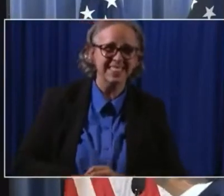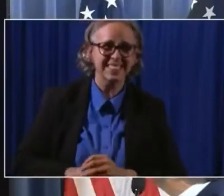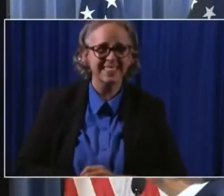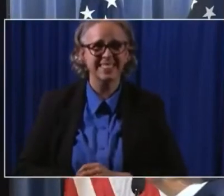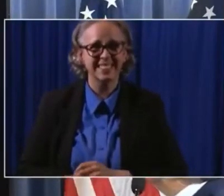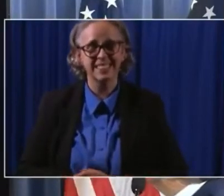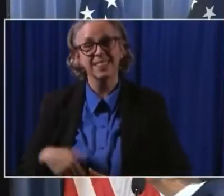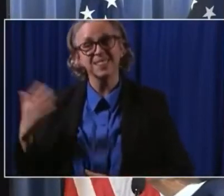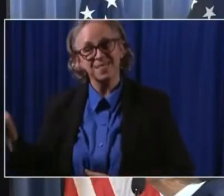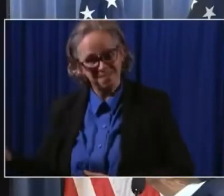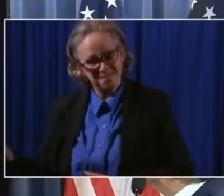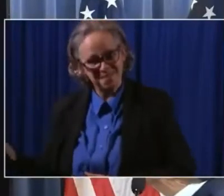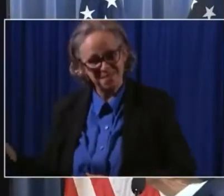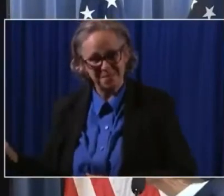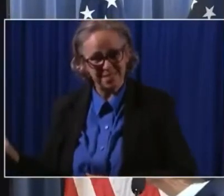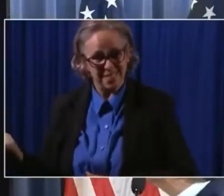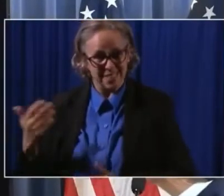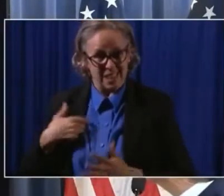Never leave home without it.